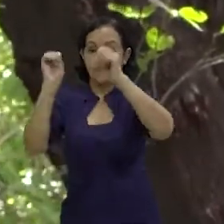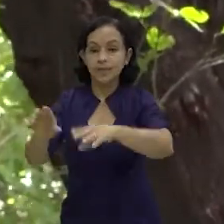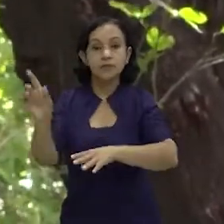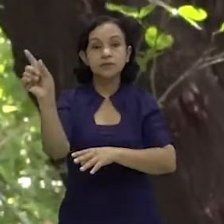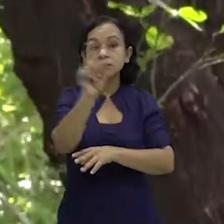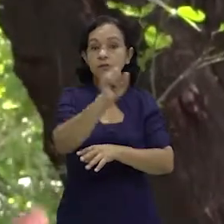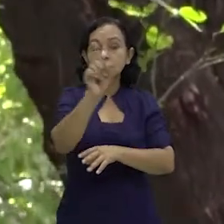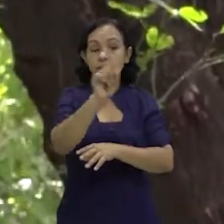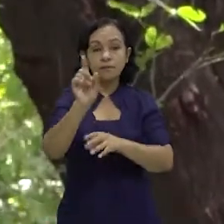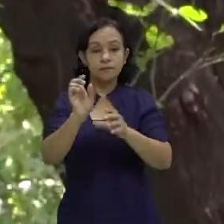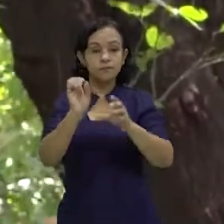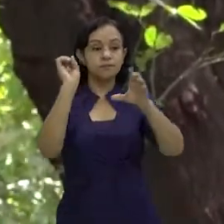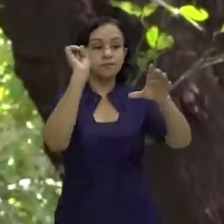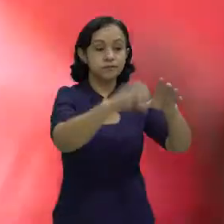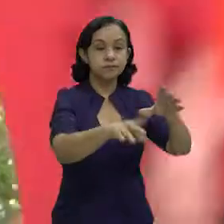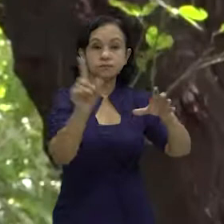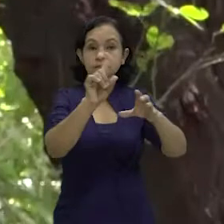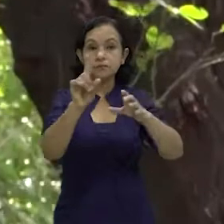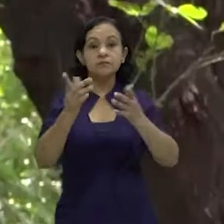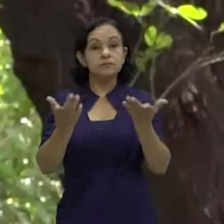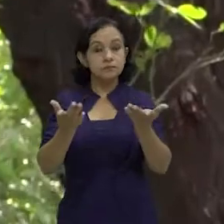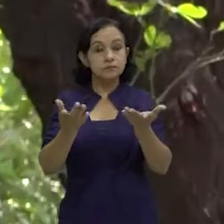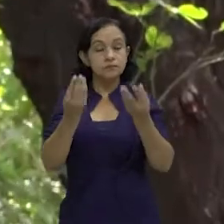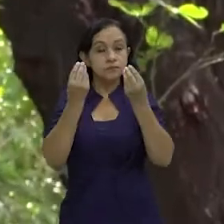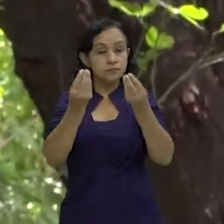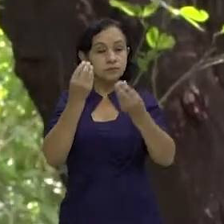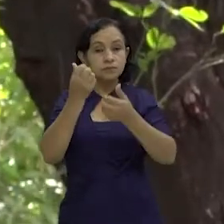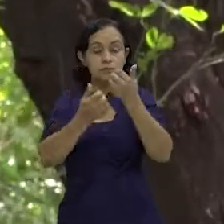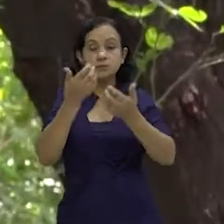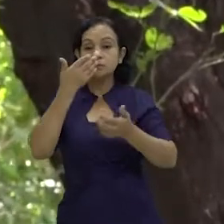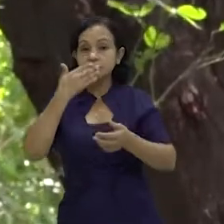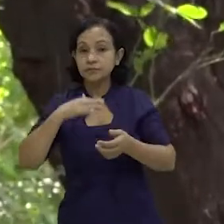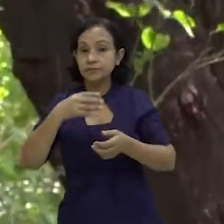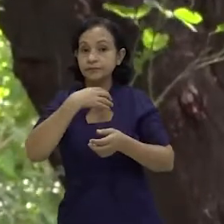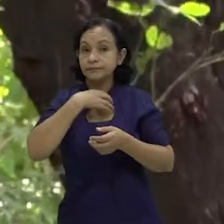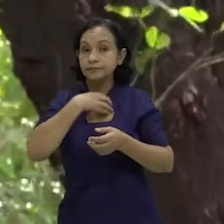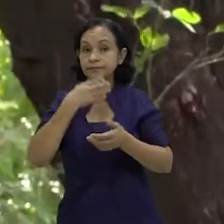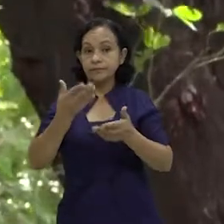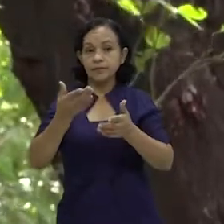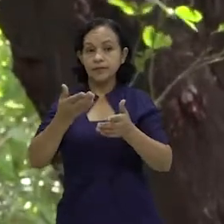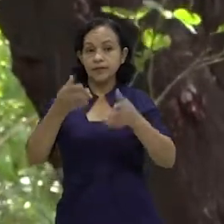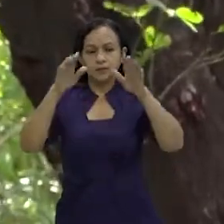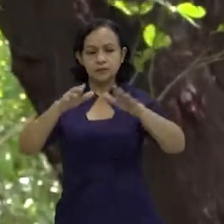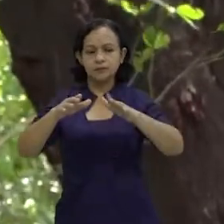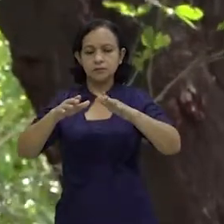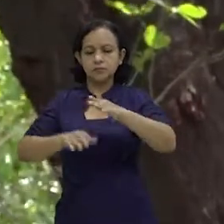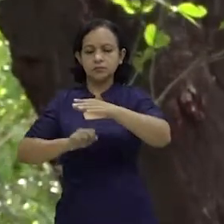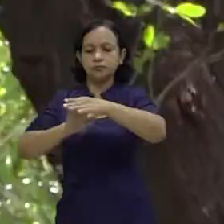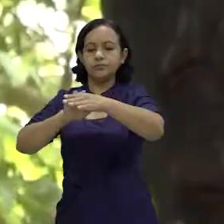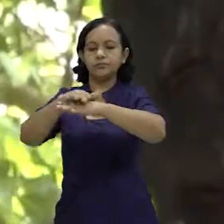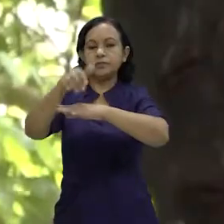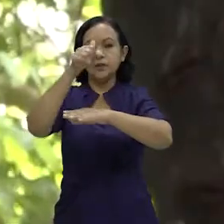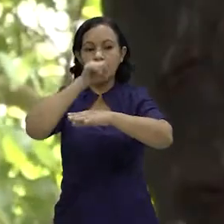we need throw them inside, because that also causes the damage because when the bridge breaks the bridge, then the